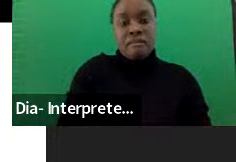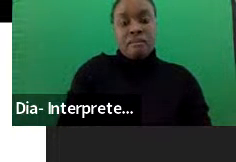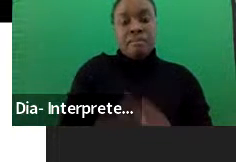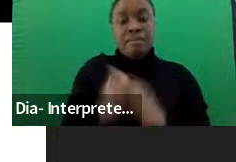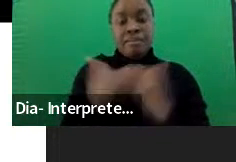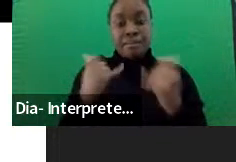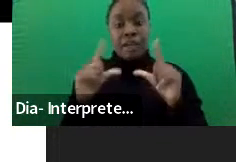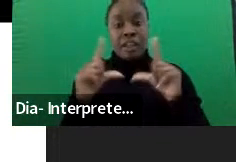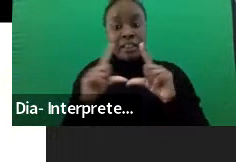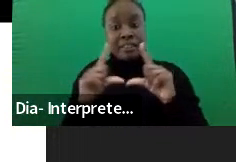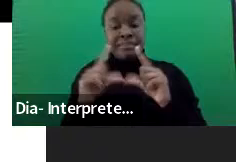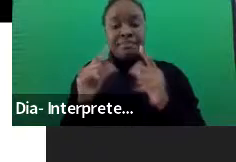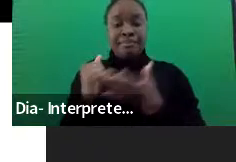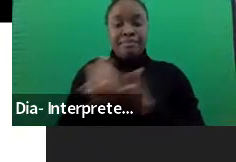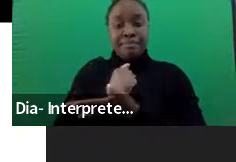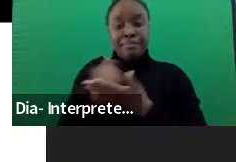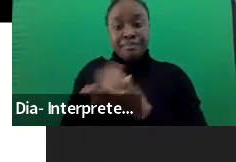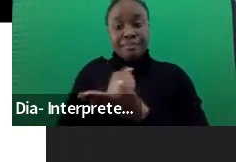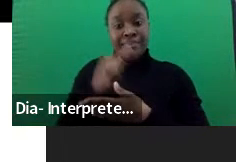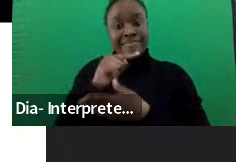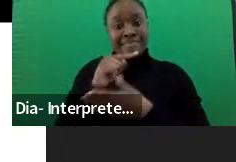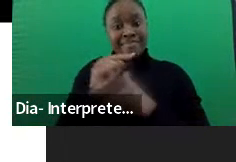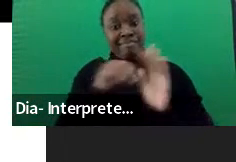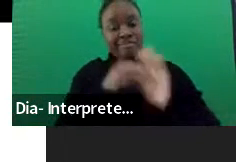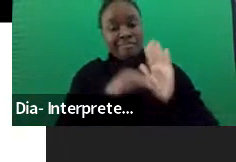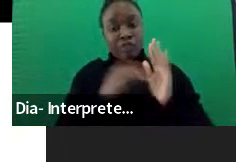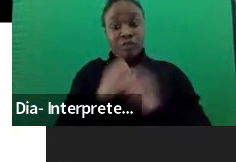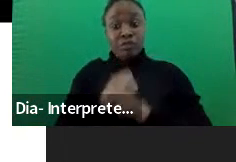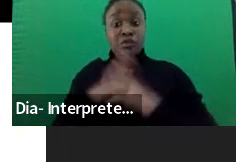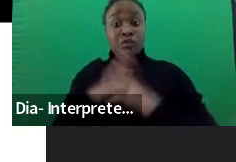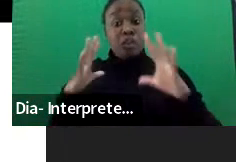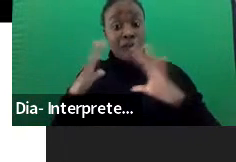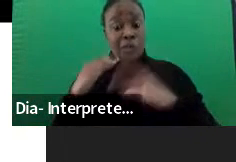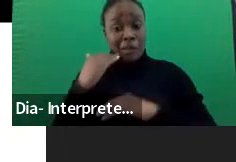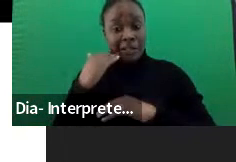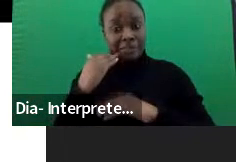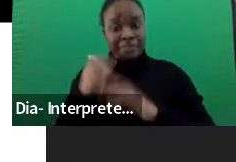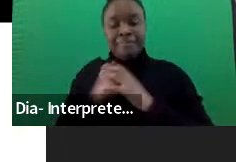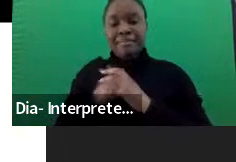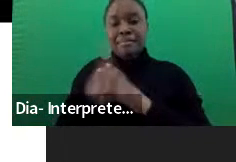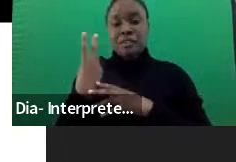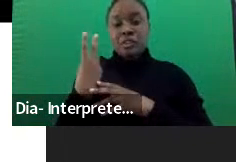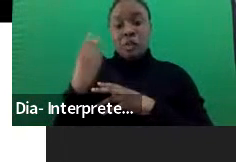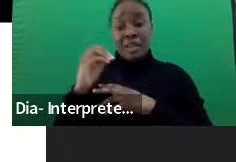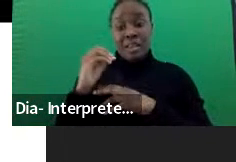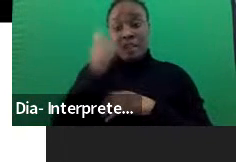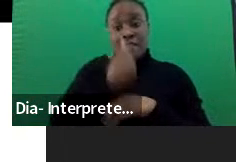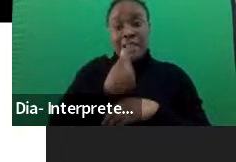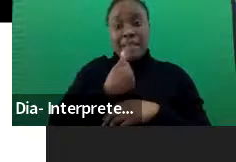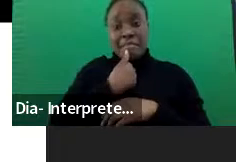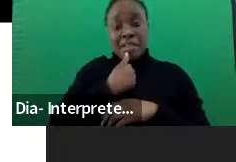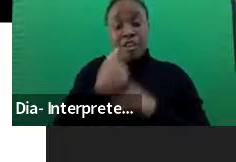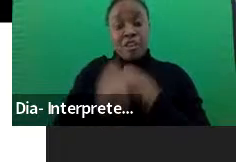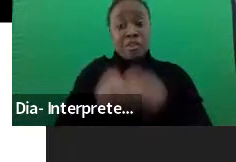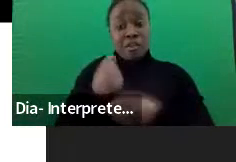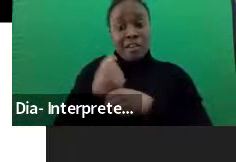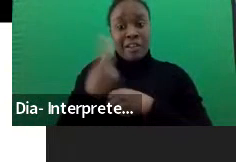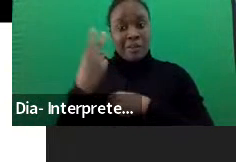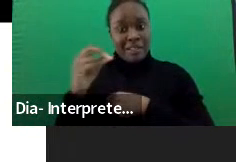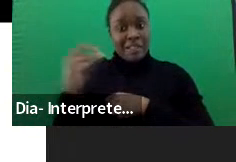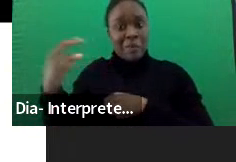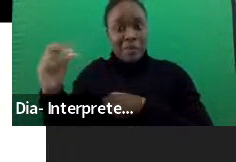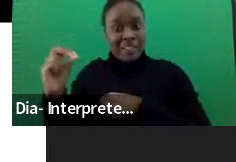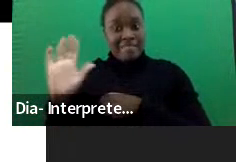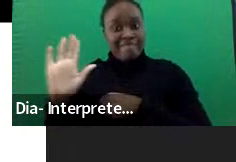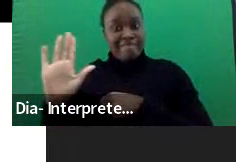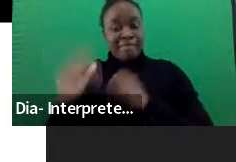registration modernization agenda began on the 20th of April 2020, wherein we